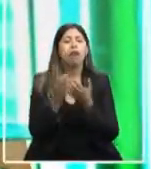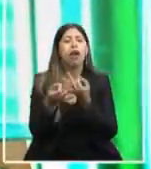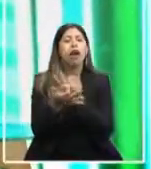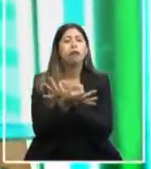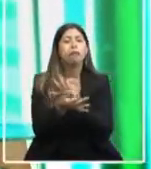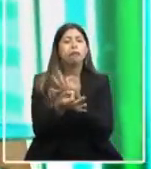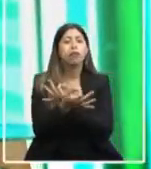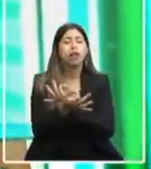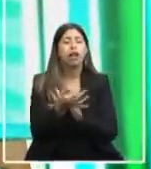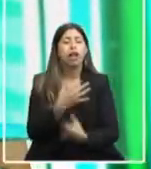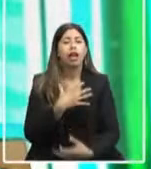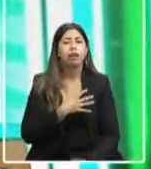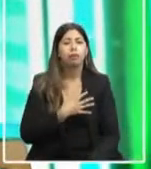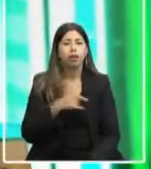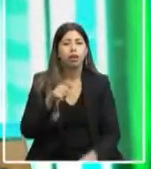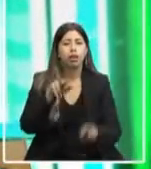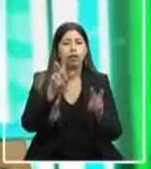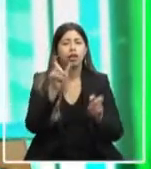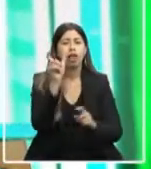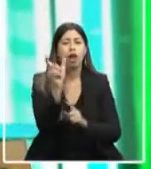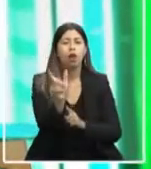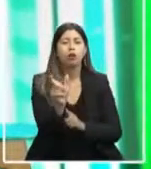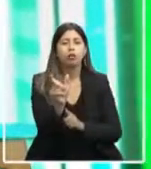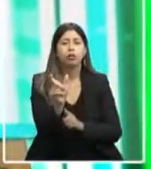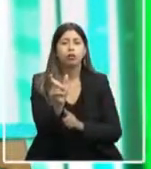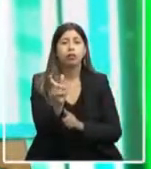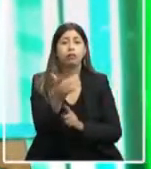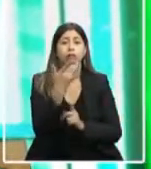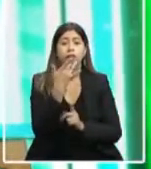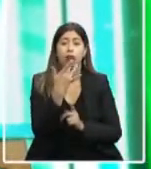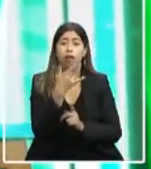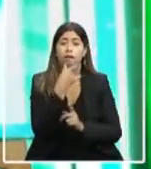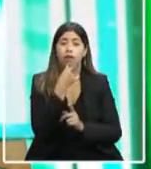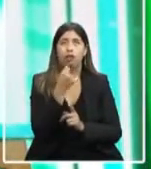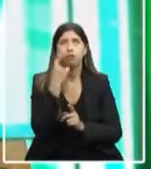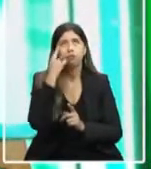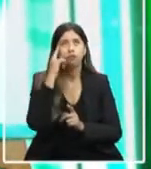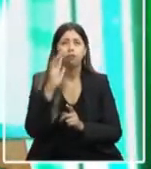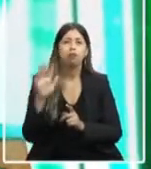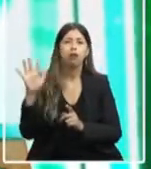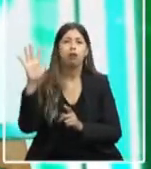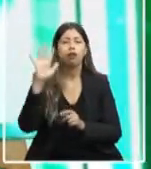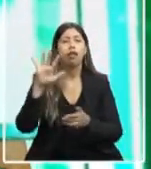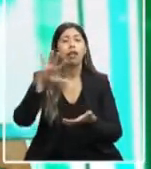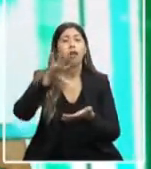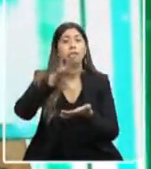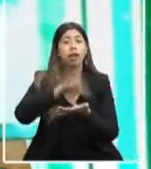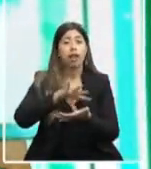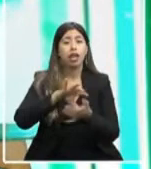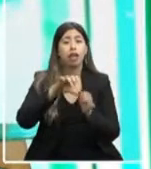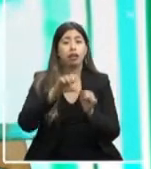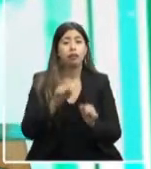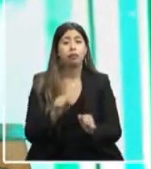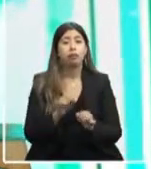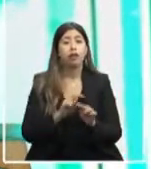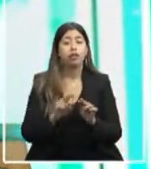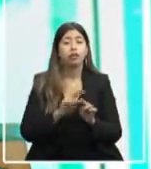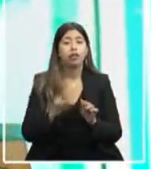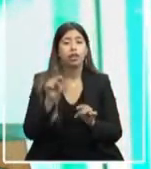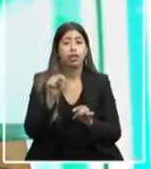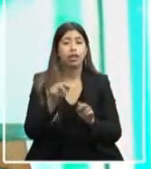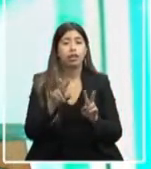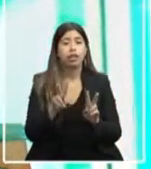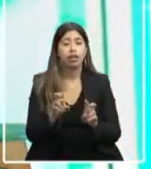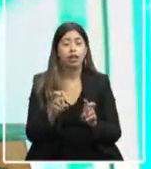it's really easy to imagine a country that can follow this. The first one is ensure that our demands